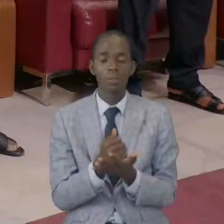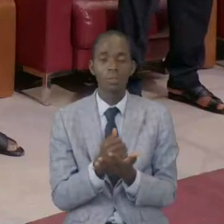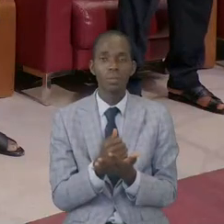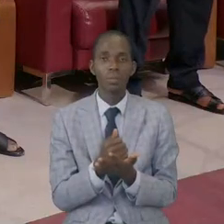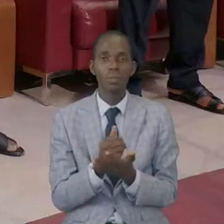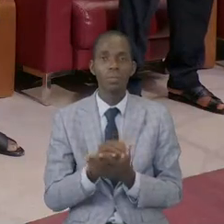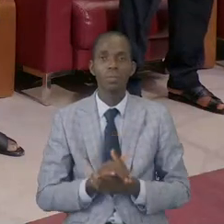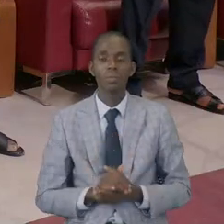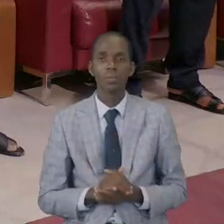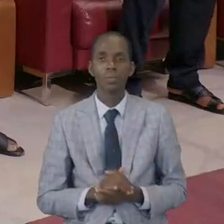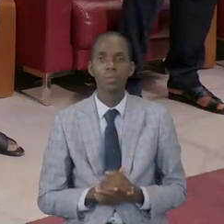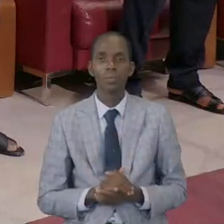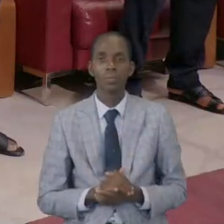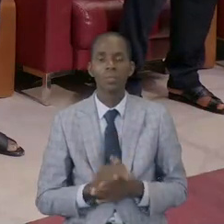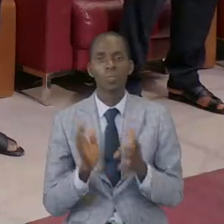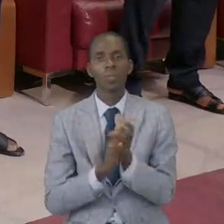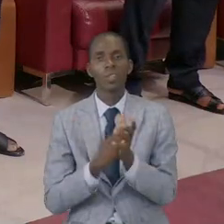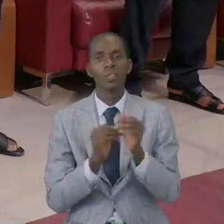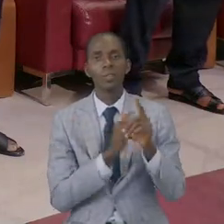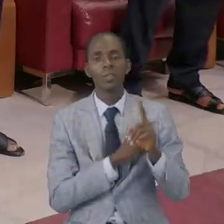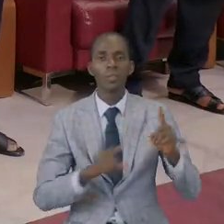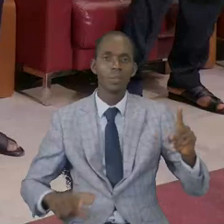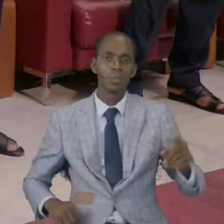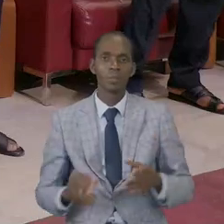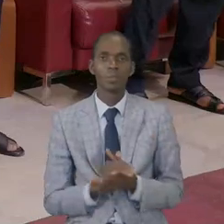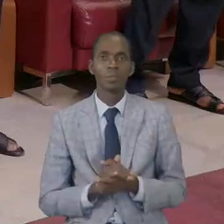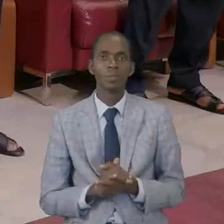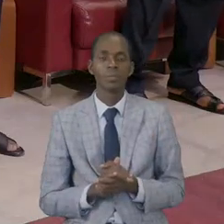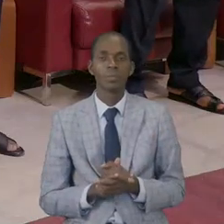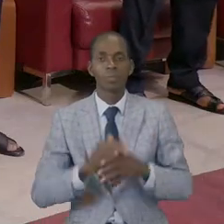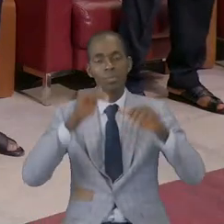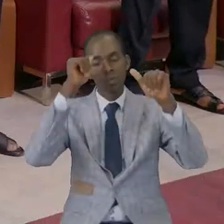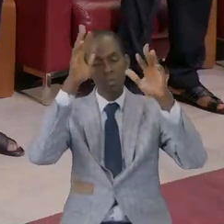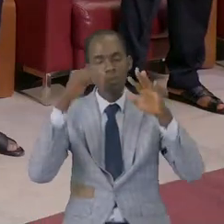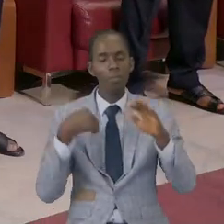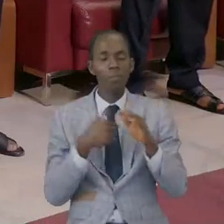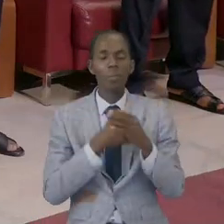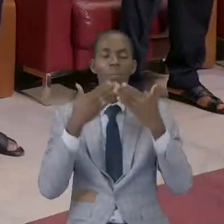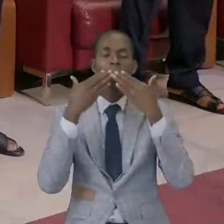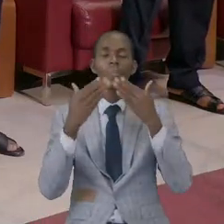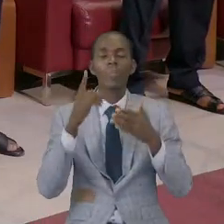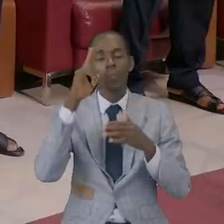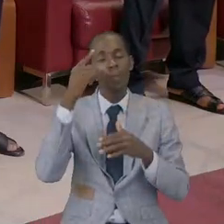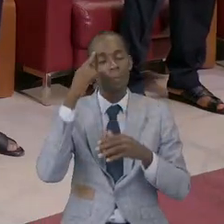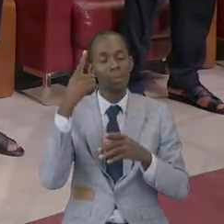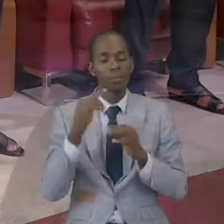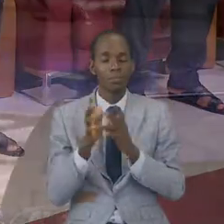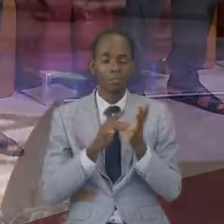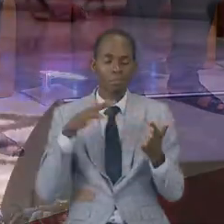Amen. Praise the Lord. Father, we thank you for the Bible study